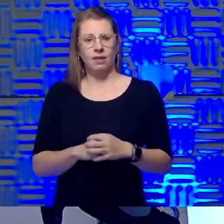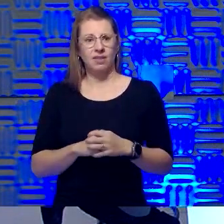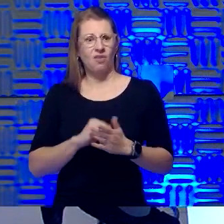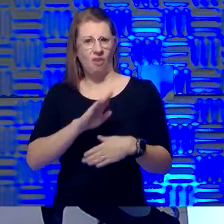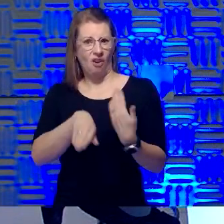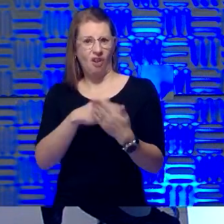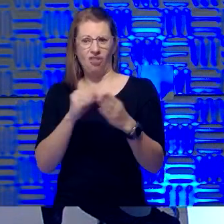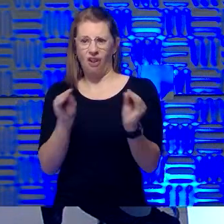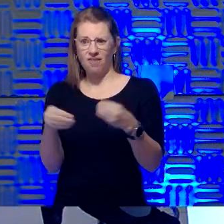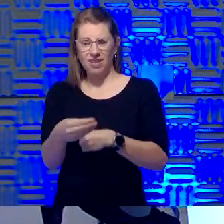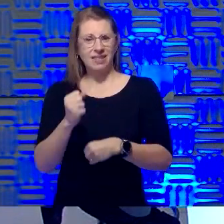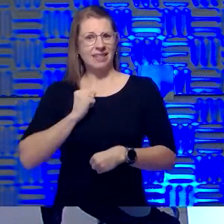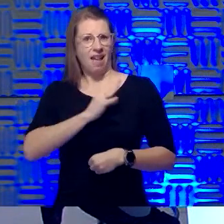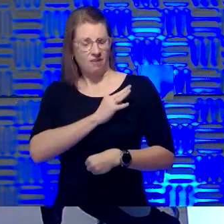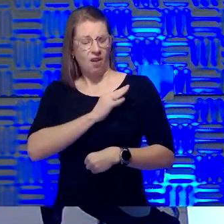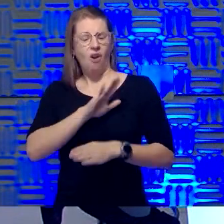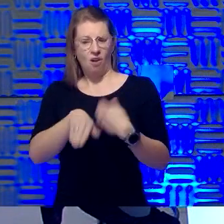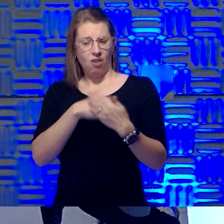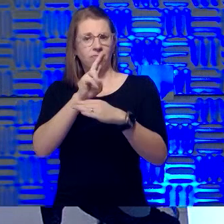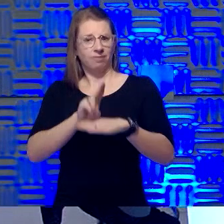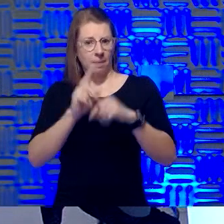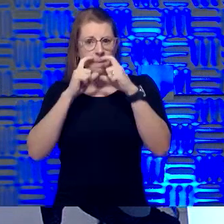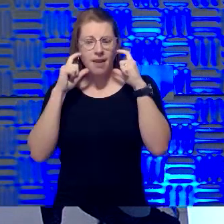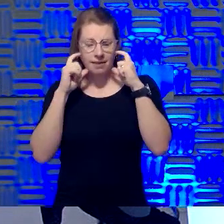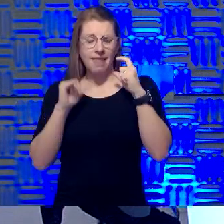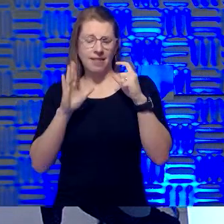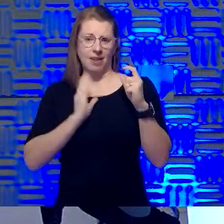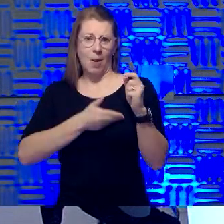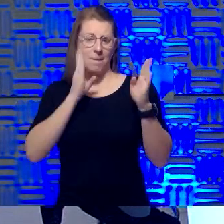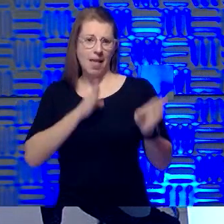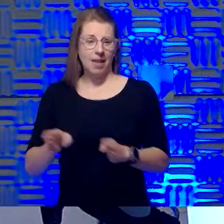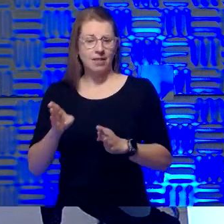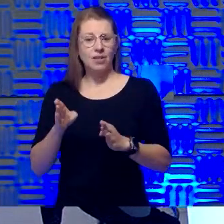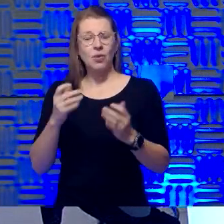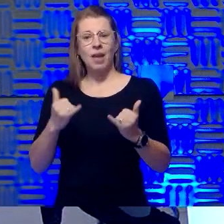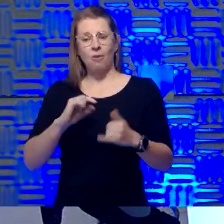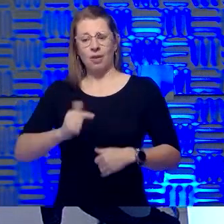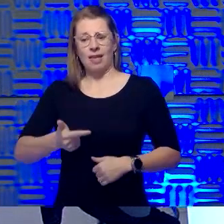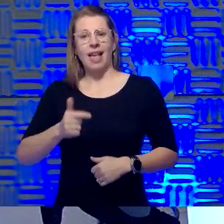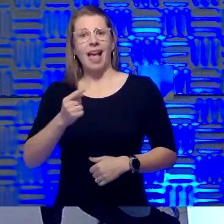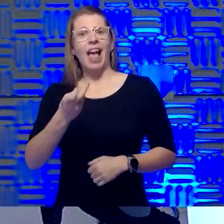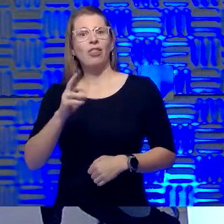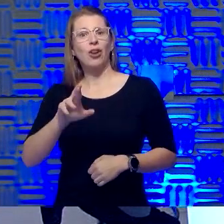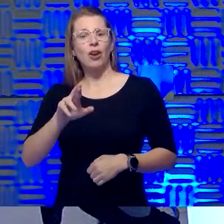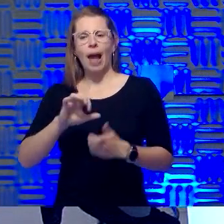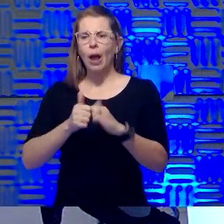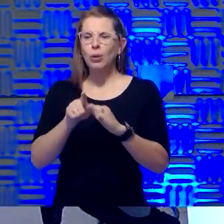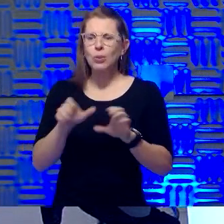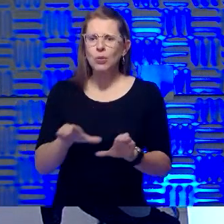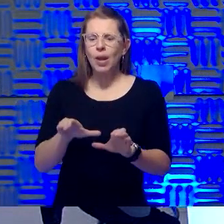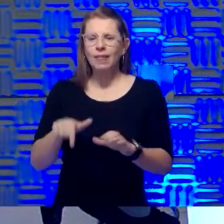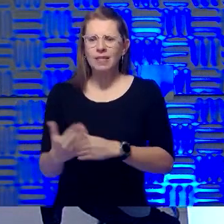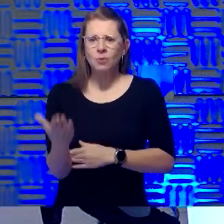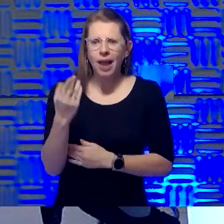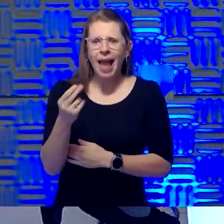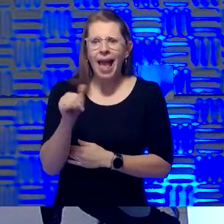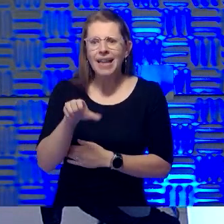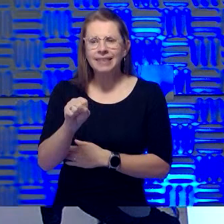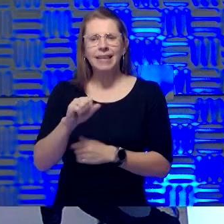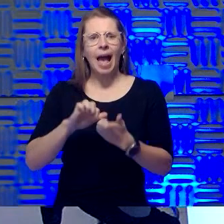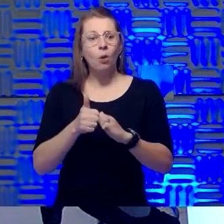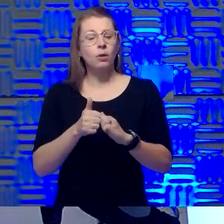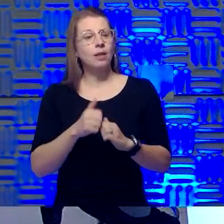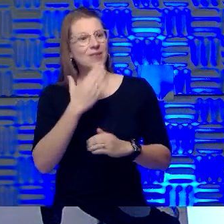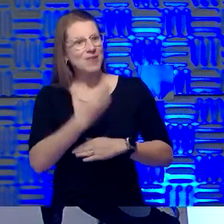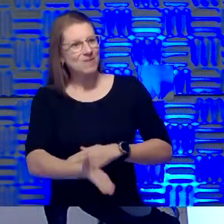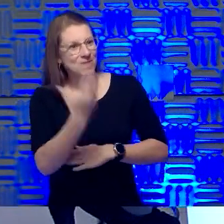plan. So let's first turn out to, let's say, Heather, how are you this morning? How are things in Hays? Good morning.